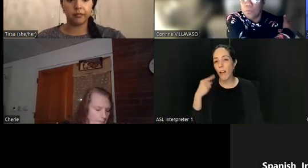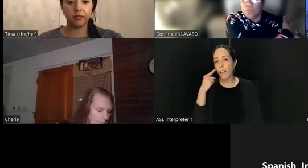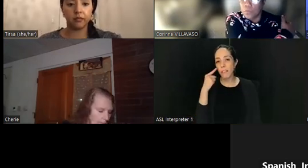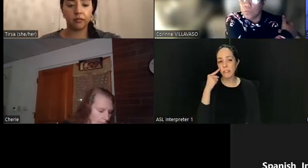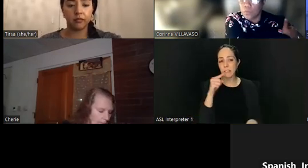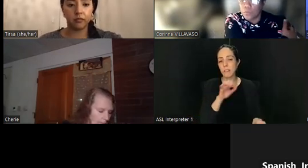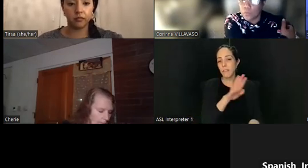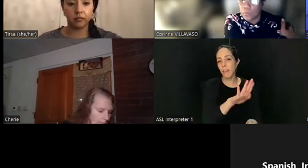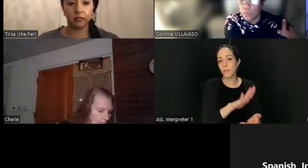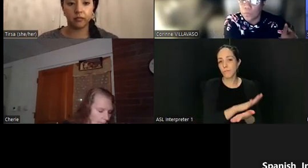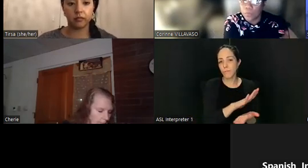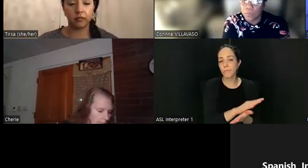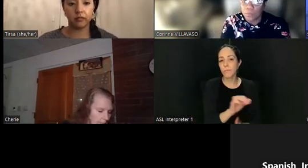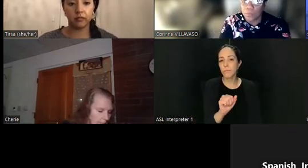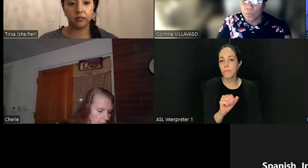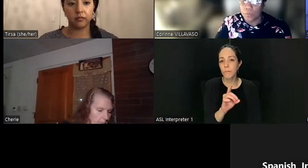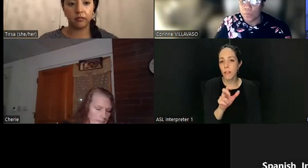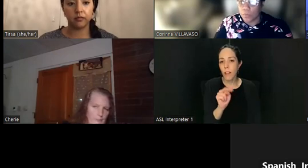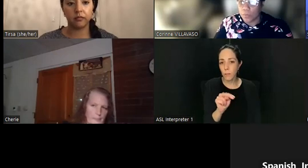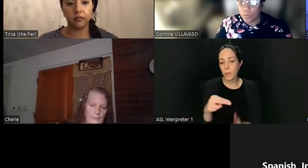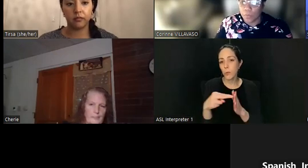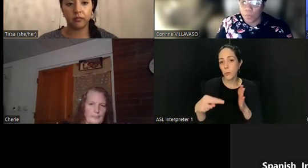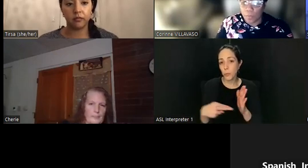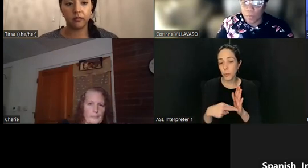the administrative rules adopted by bureaus.